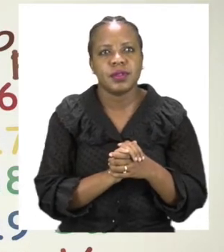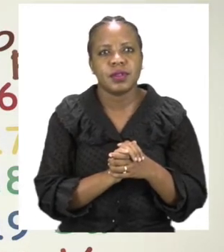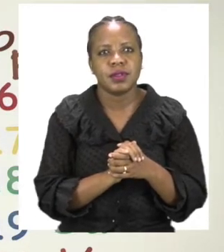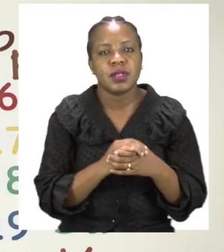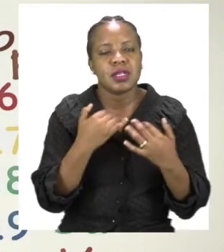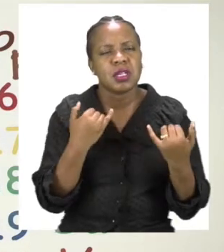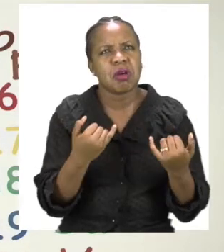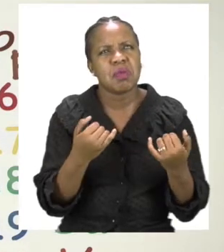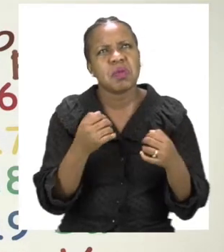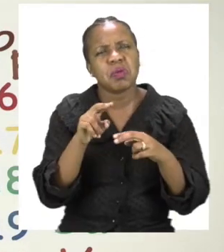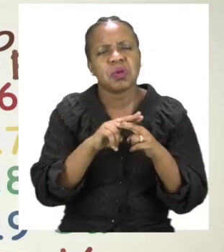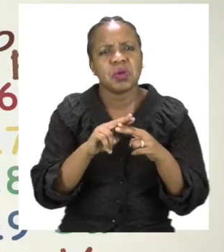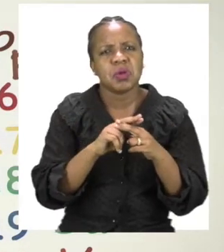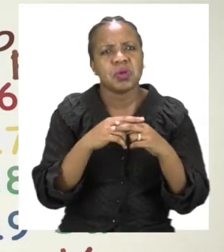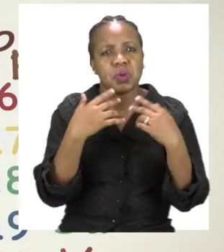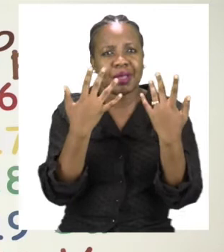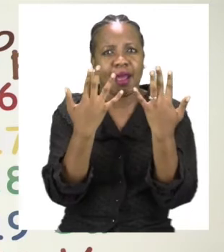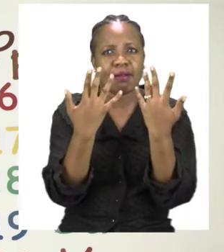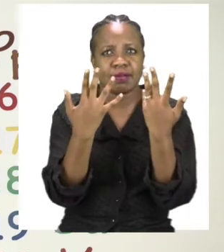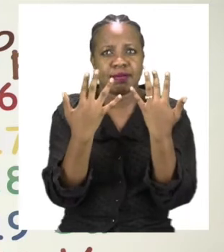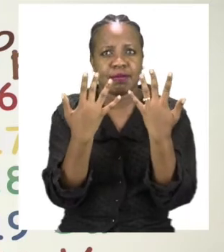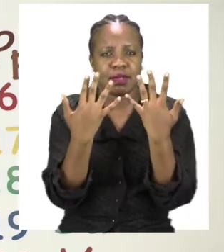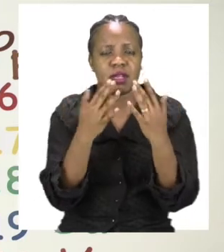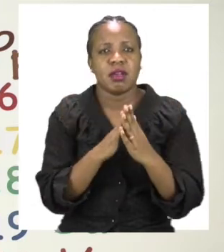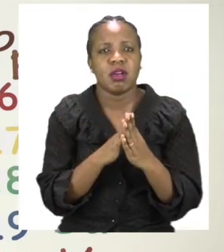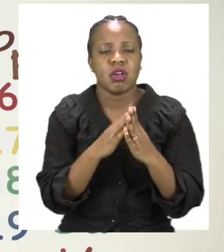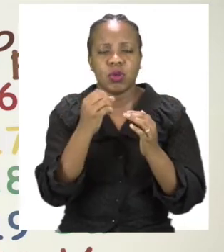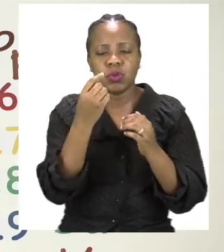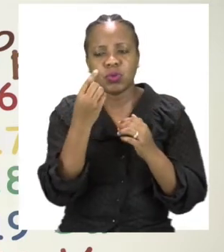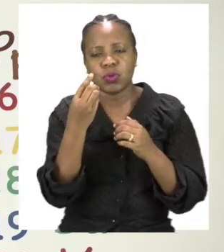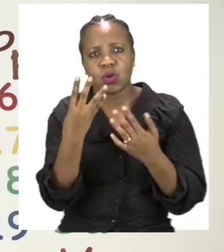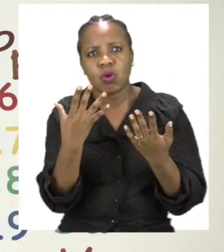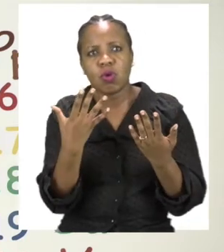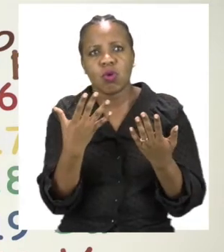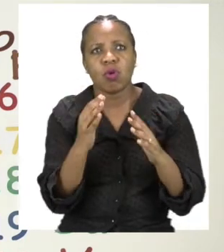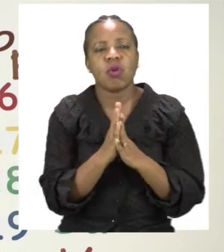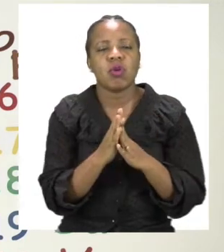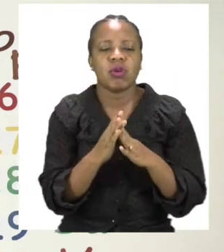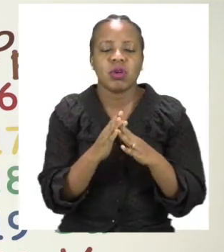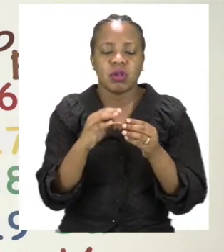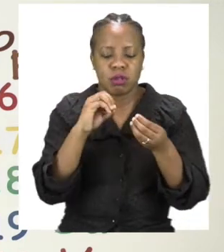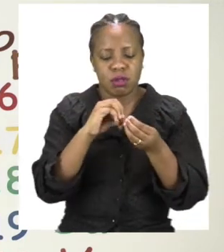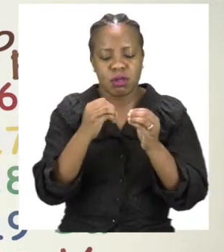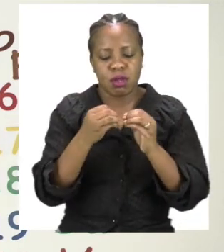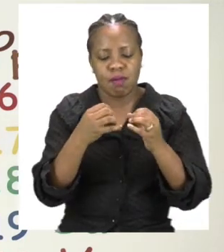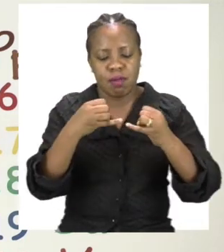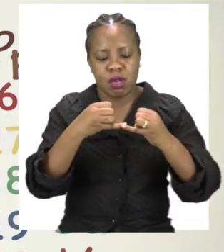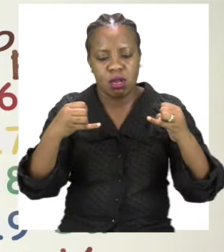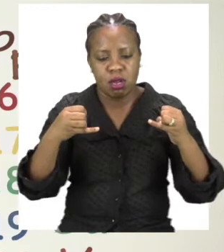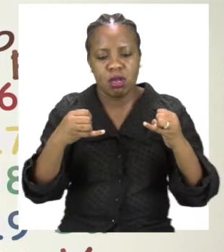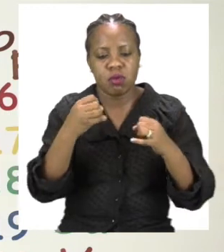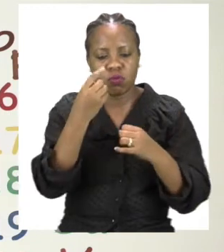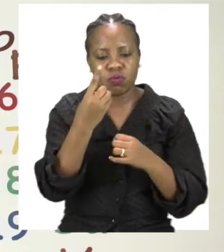fingers to count or our number line. In this